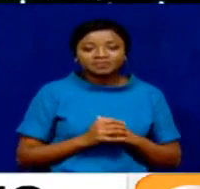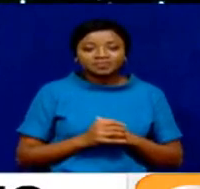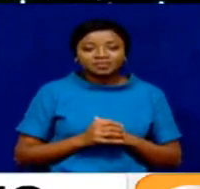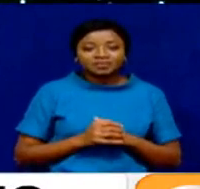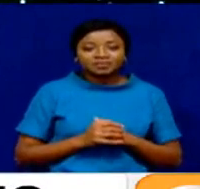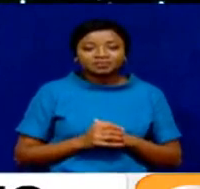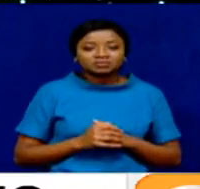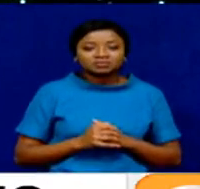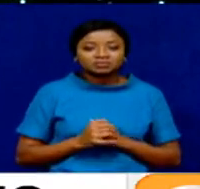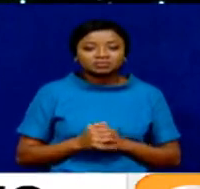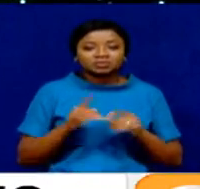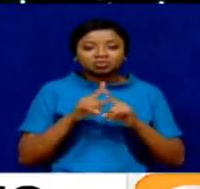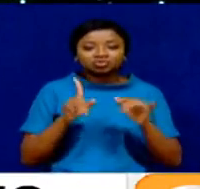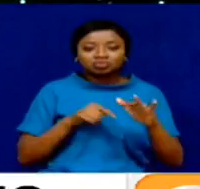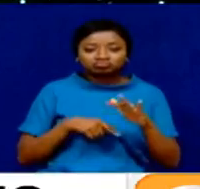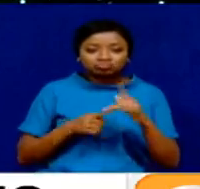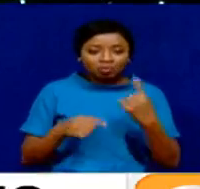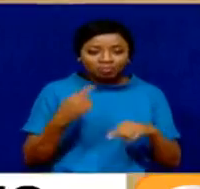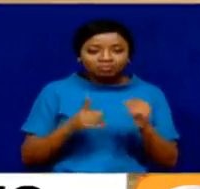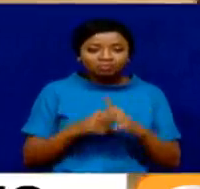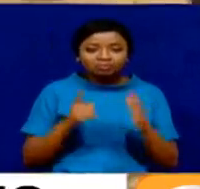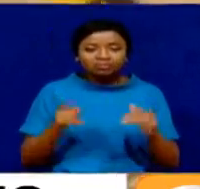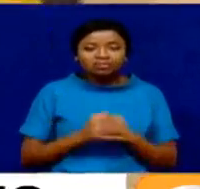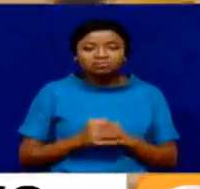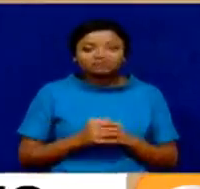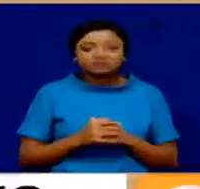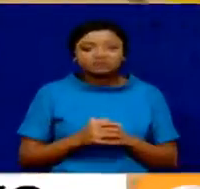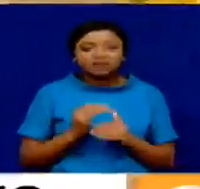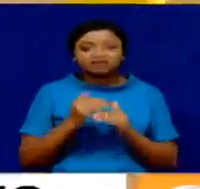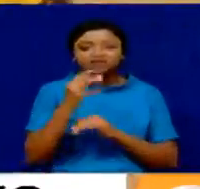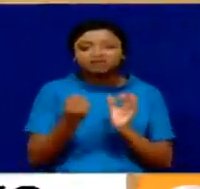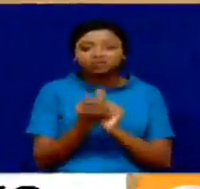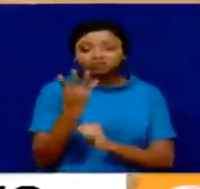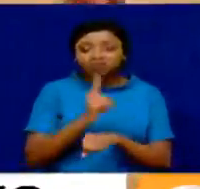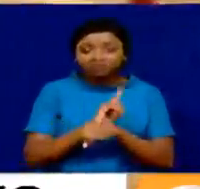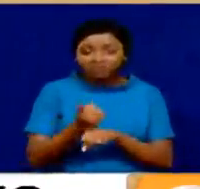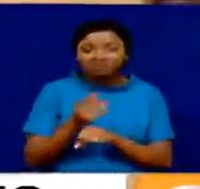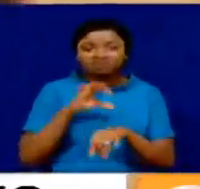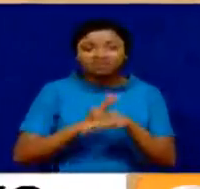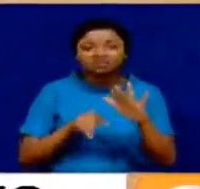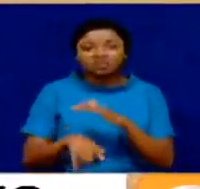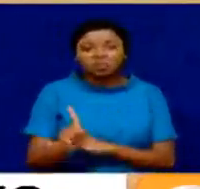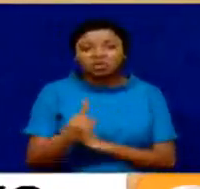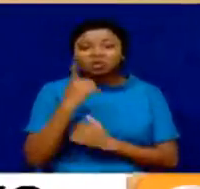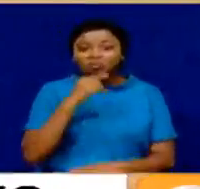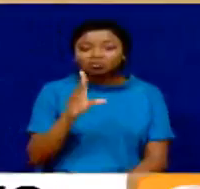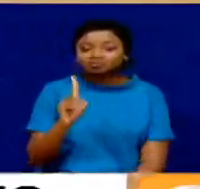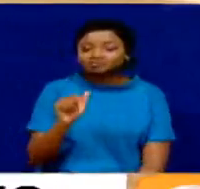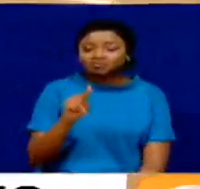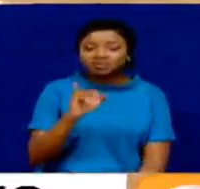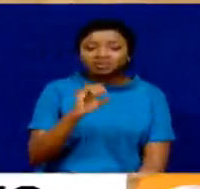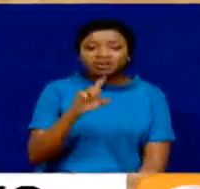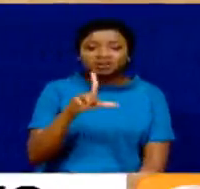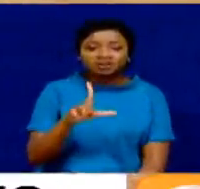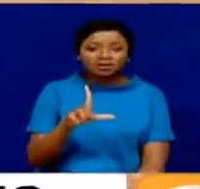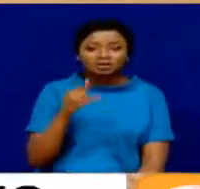down 1-0 to Ulinzi Stars. The Ulinzi Soldiers kicked off the match on a high, and their efforts paid off in the 14th